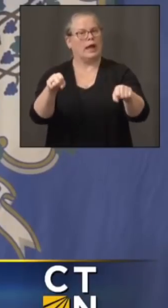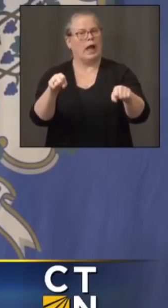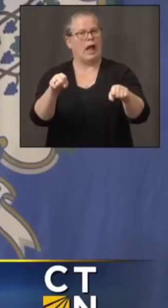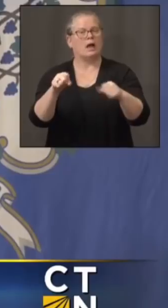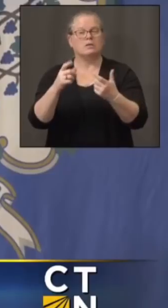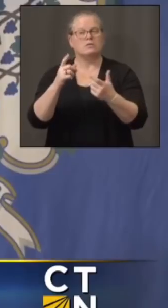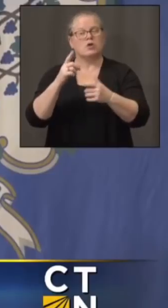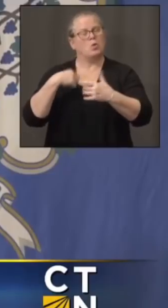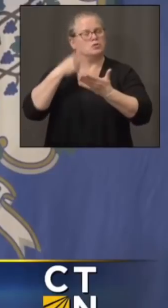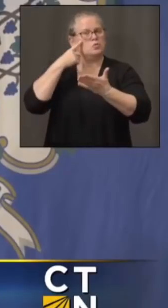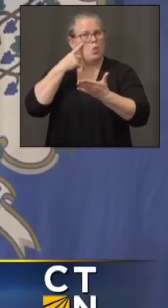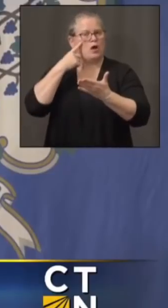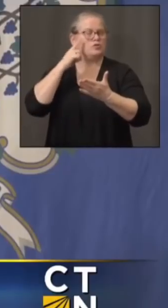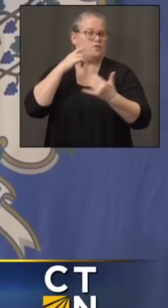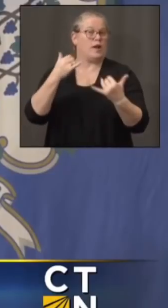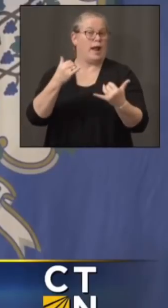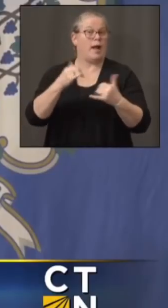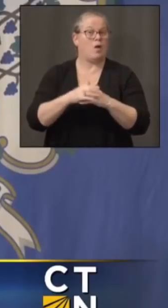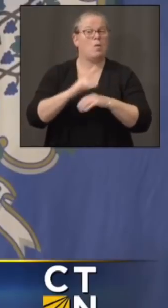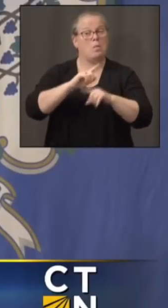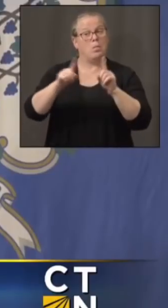little easier, or